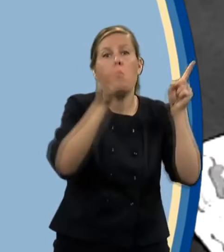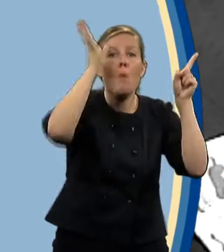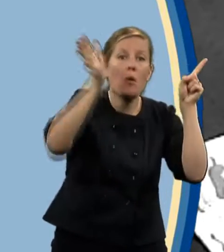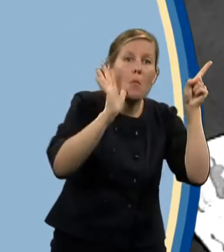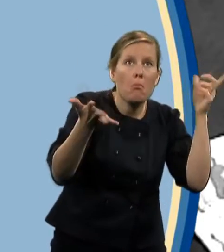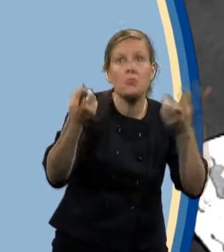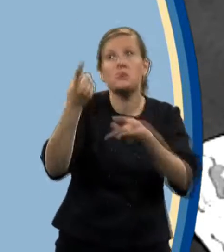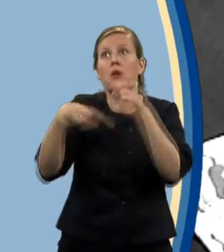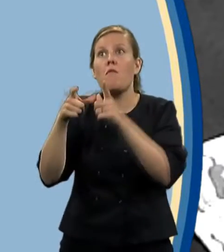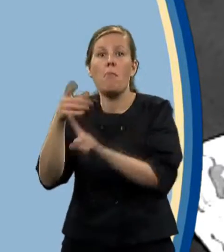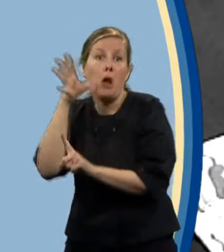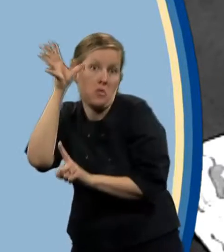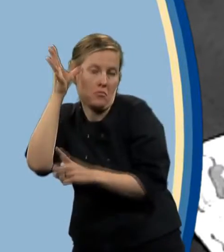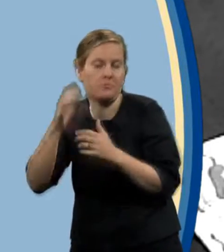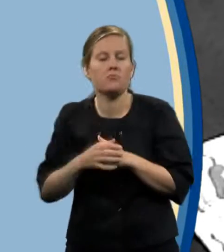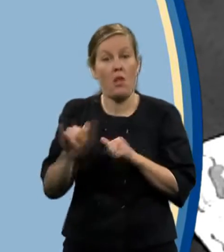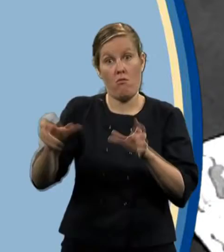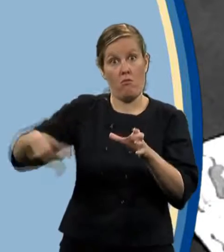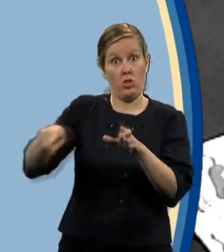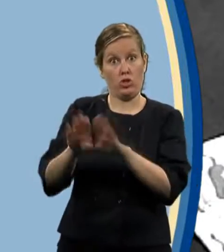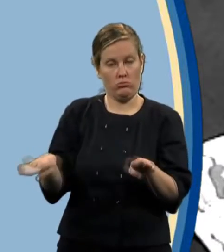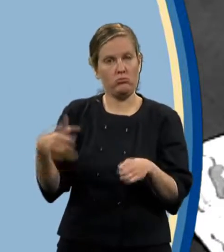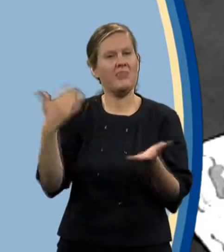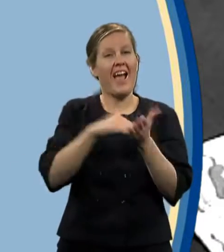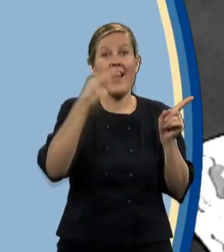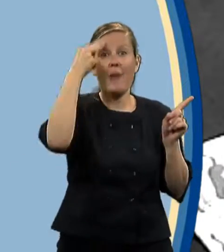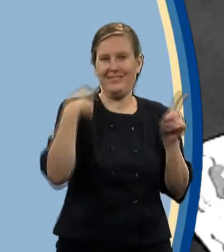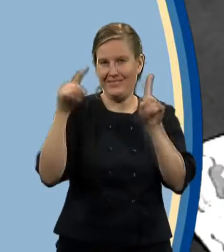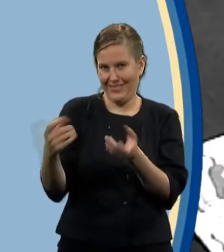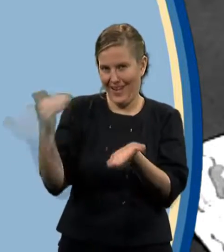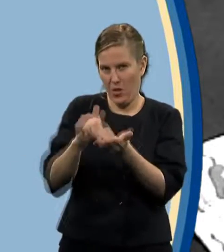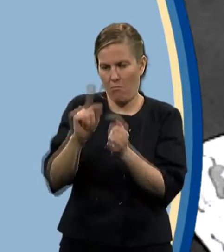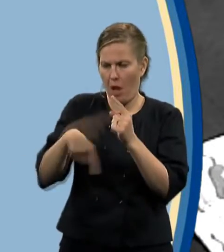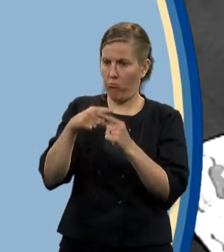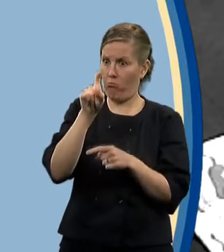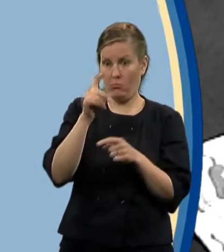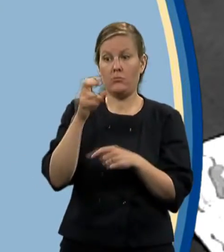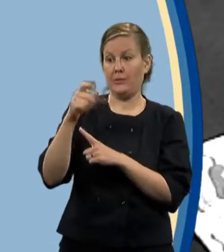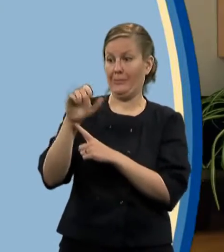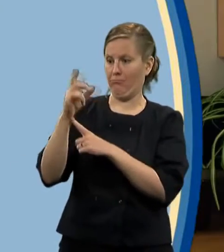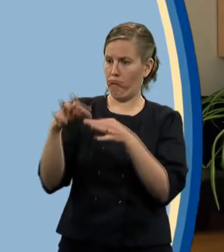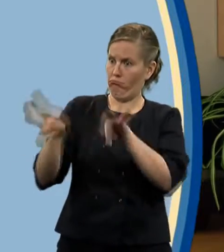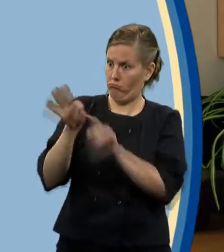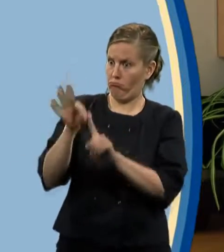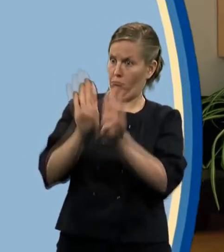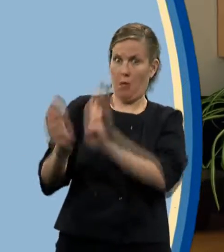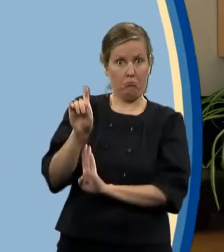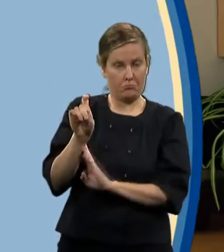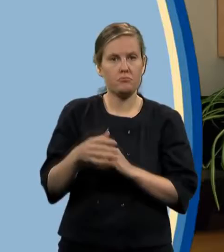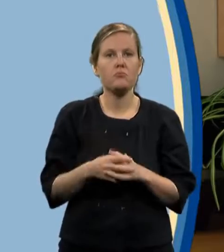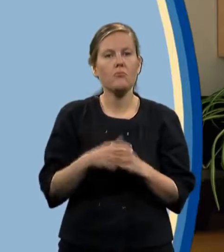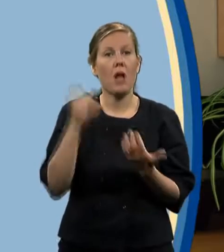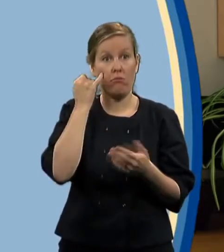parents. And there again, we tested the hypothesis that speech is special. Speech is biologically special. If that were the